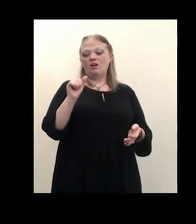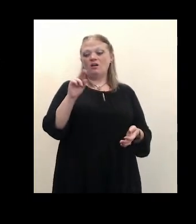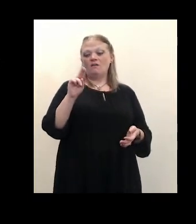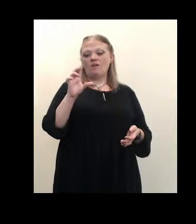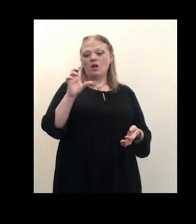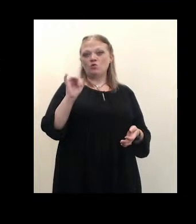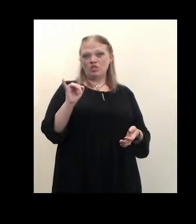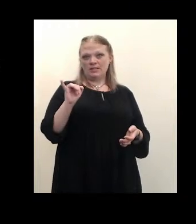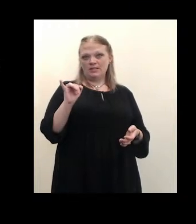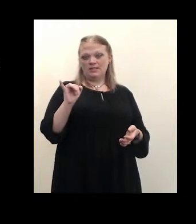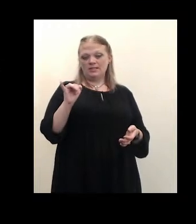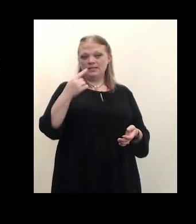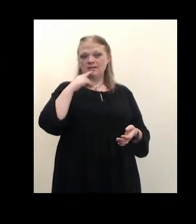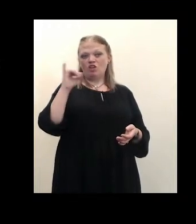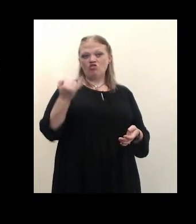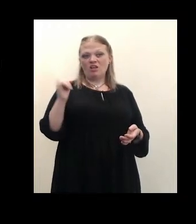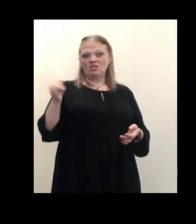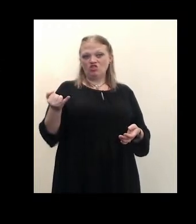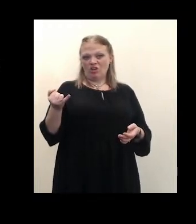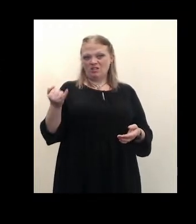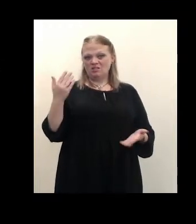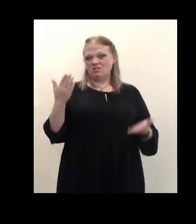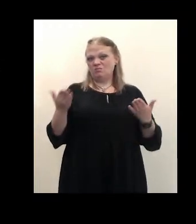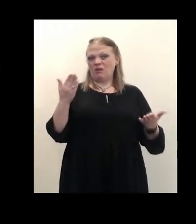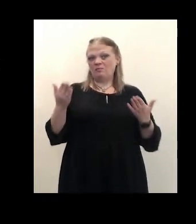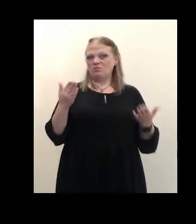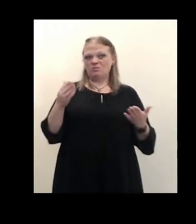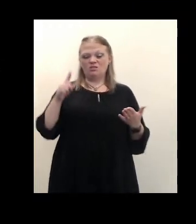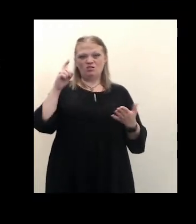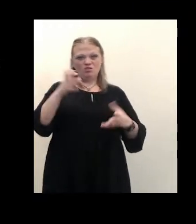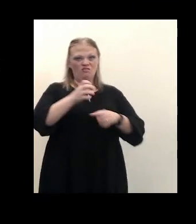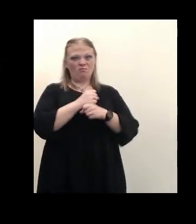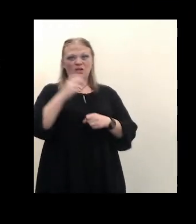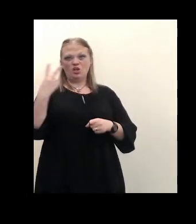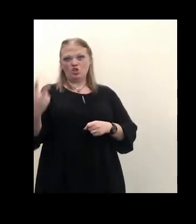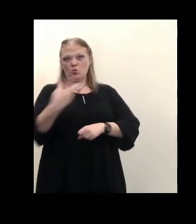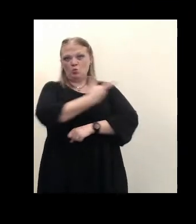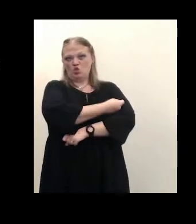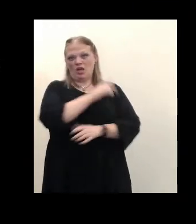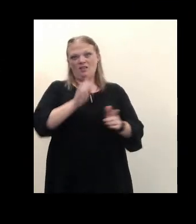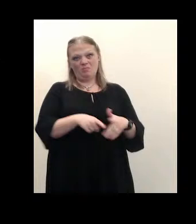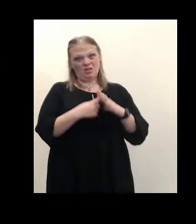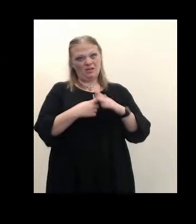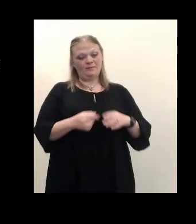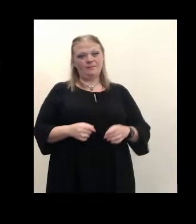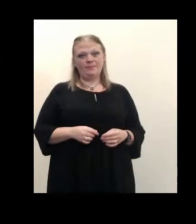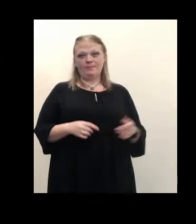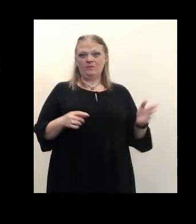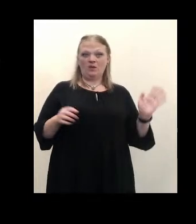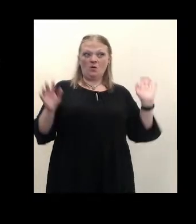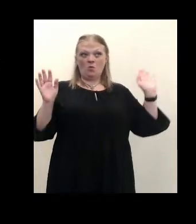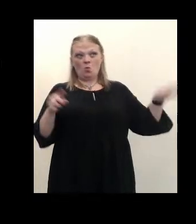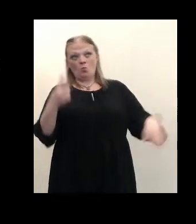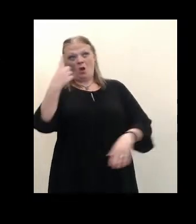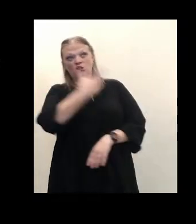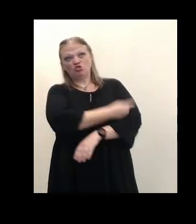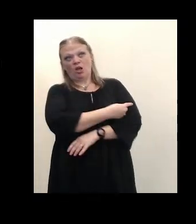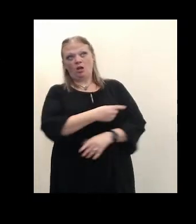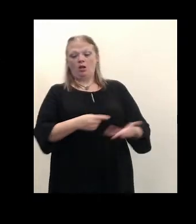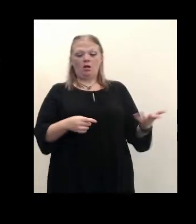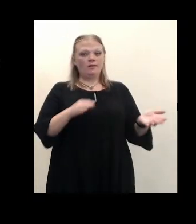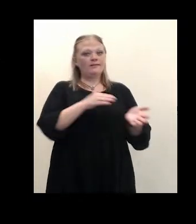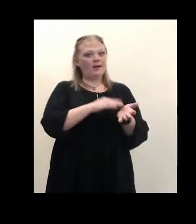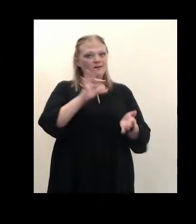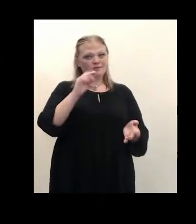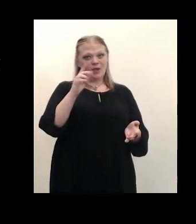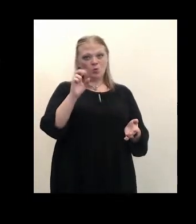that the Johnson & Johnson probably should have been a 2-shot regimen to begin with. It was all hey, it's a 1-shot. Dr. Fauci announced last